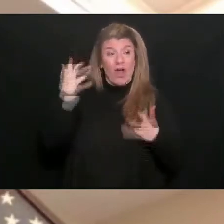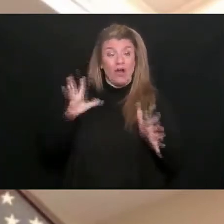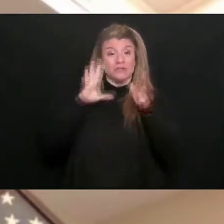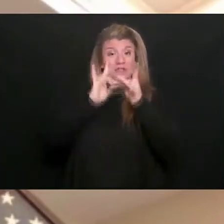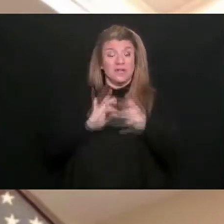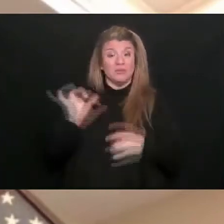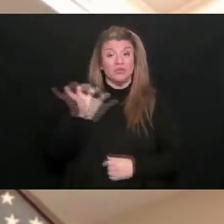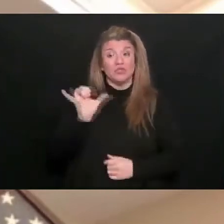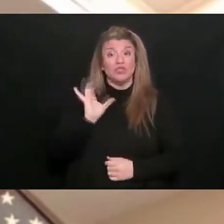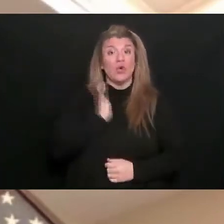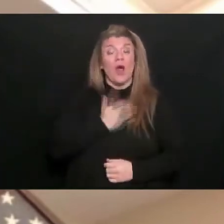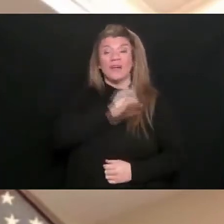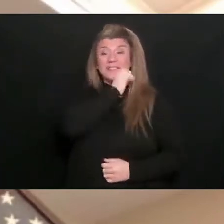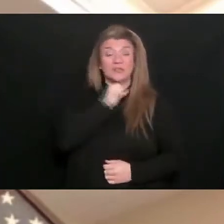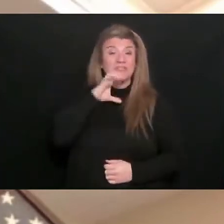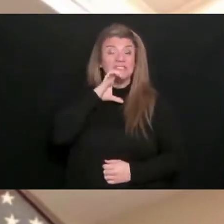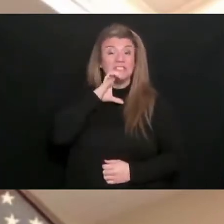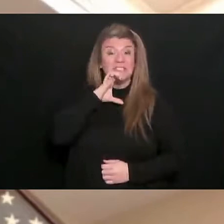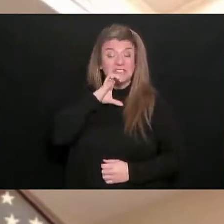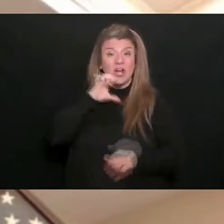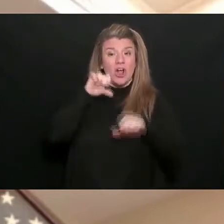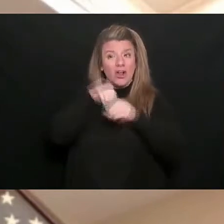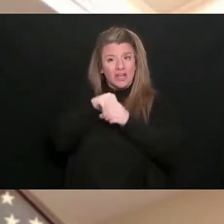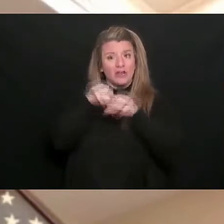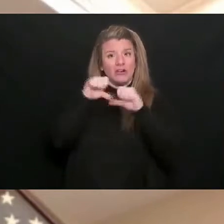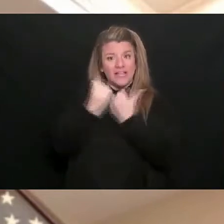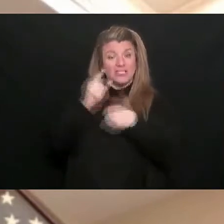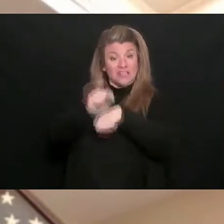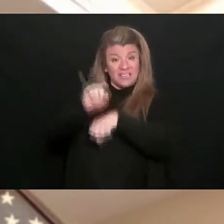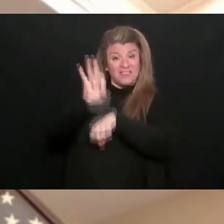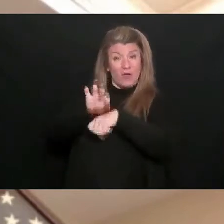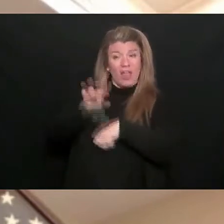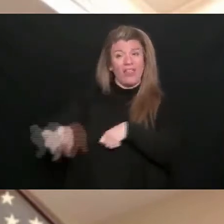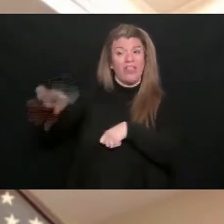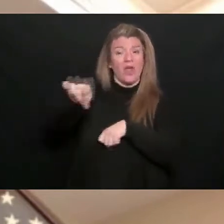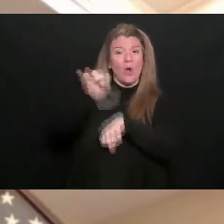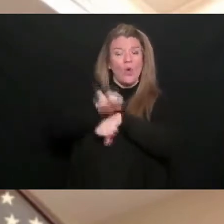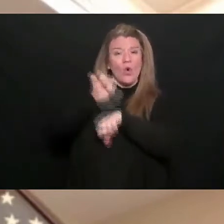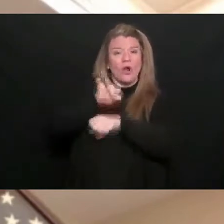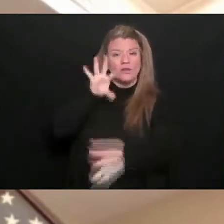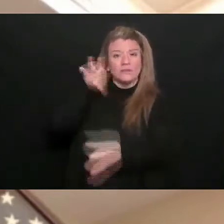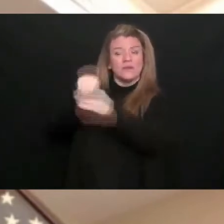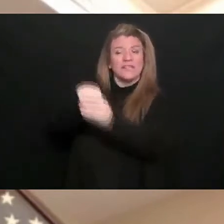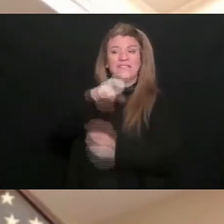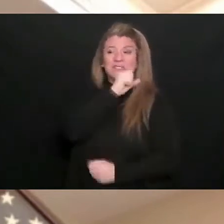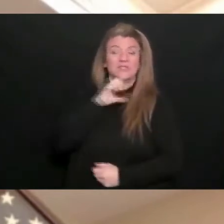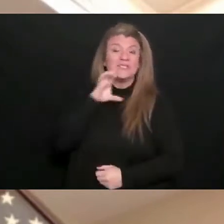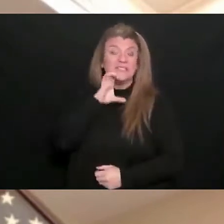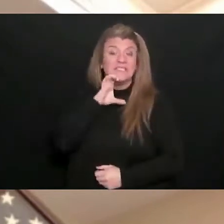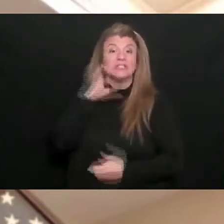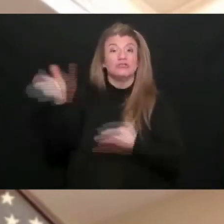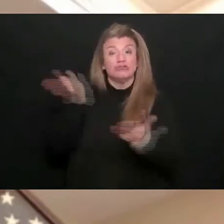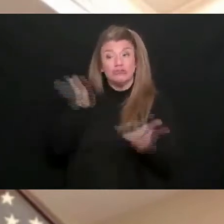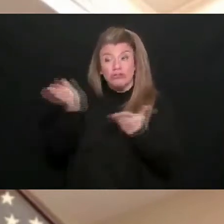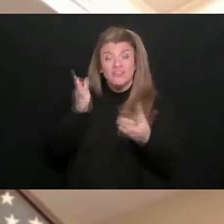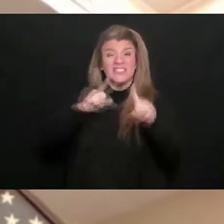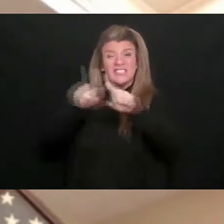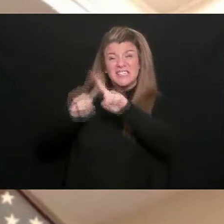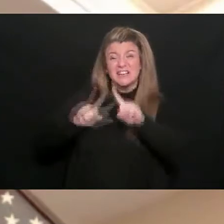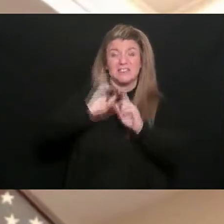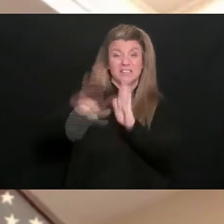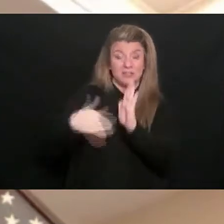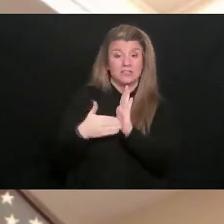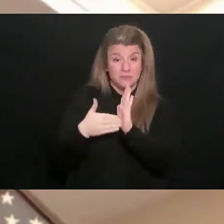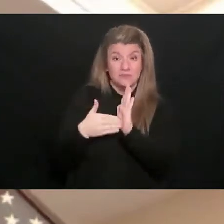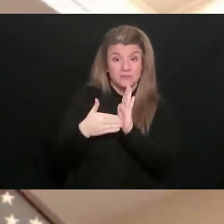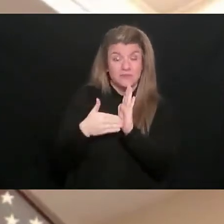efforts with our senior centers, our interagency task force is working with senior services and all of our senior centers,